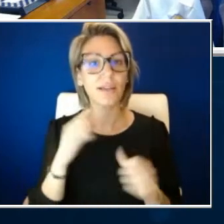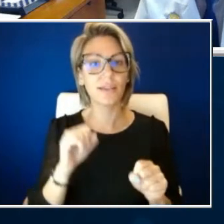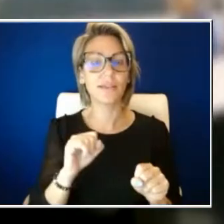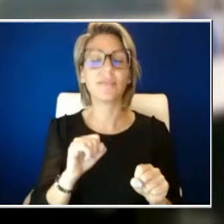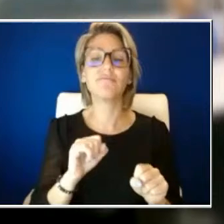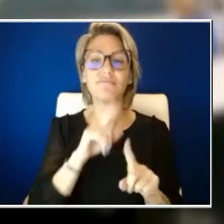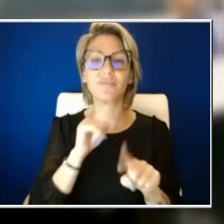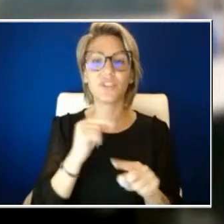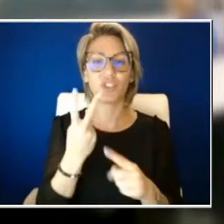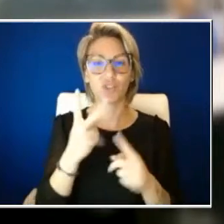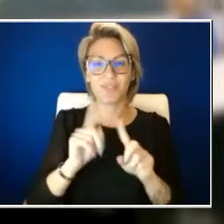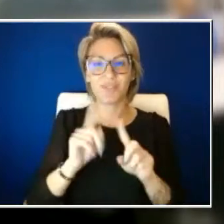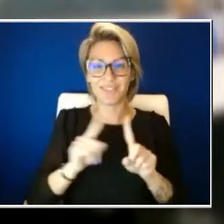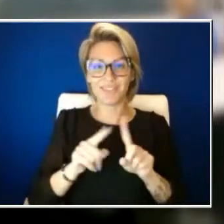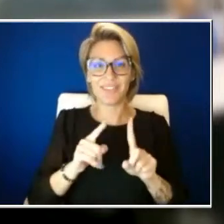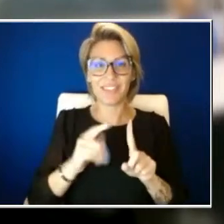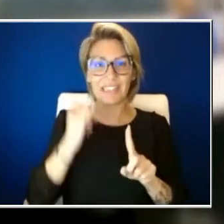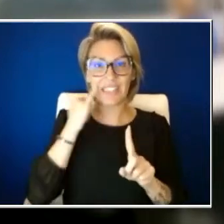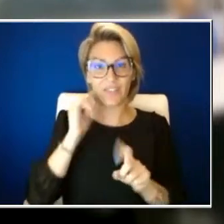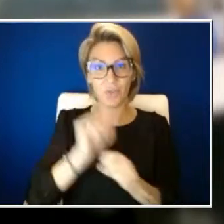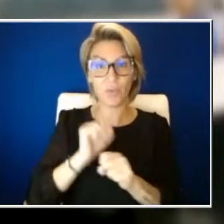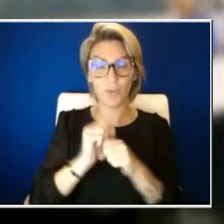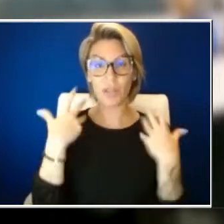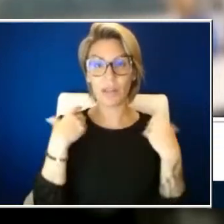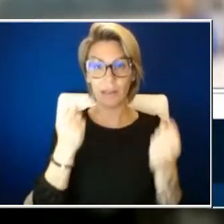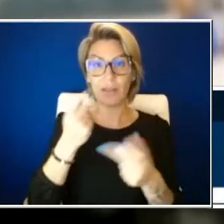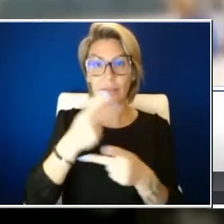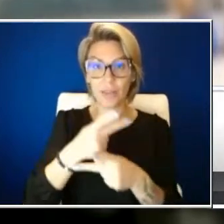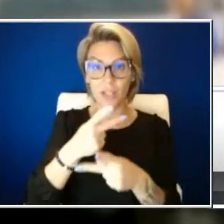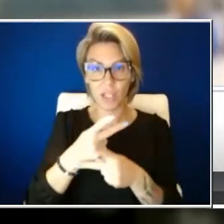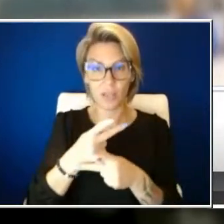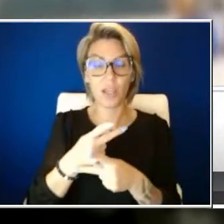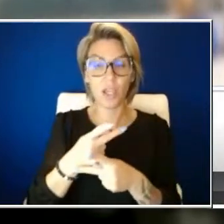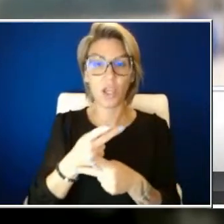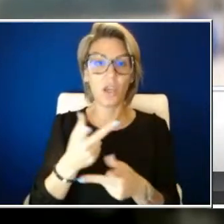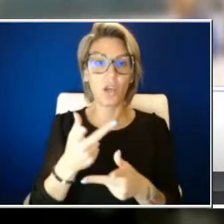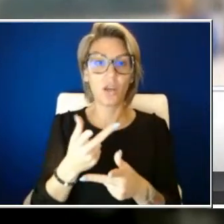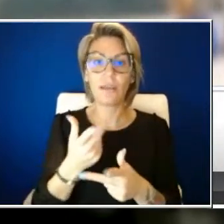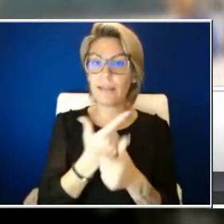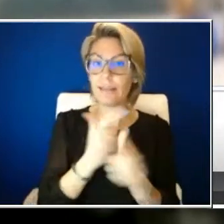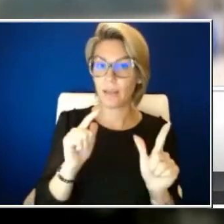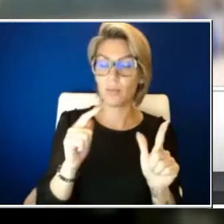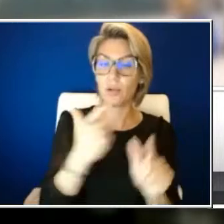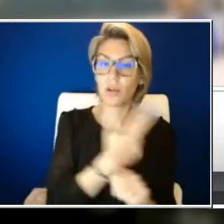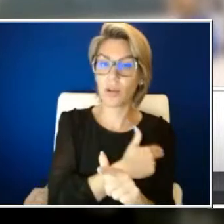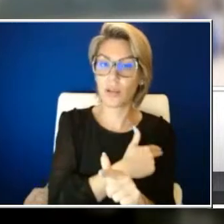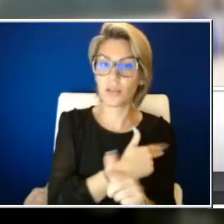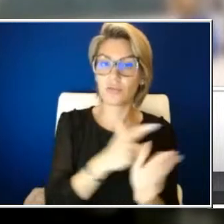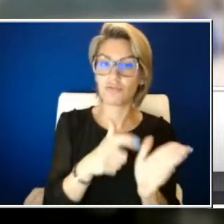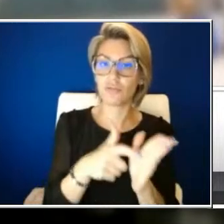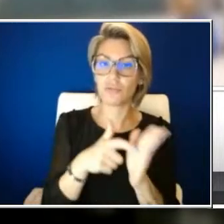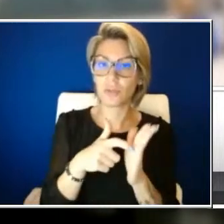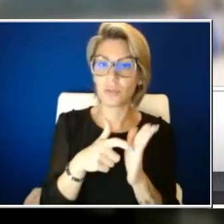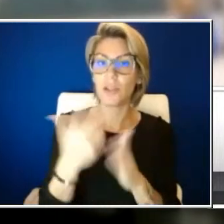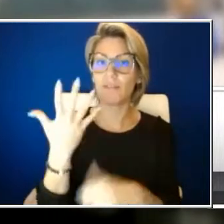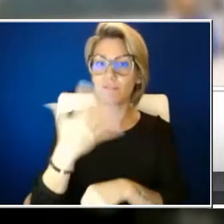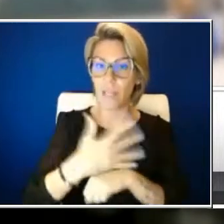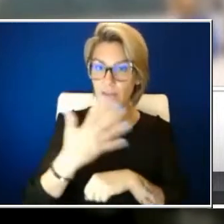in 2 different ways. One is if you work in a healthcare facility, you need to, Liberty Hospital requires